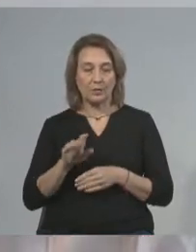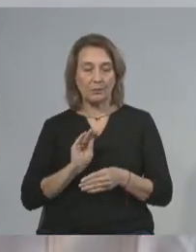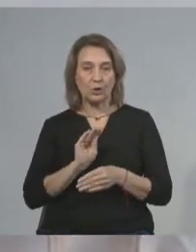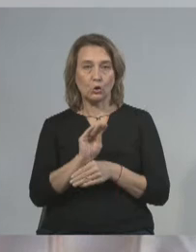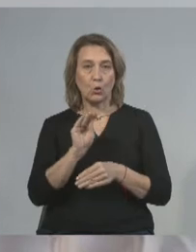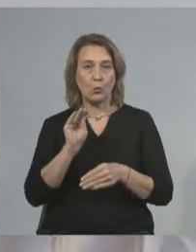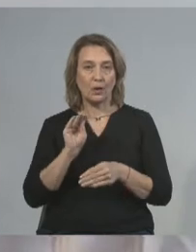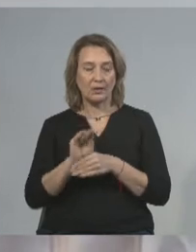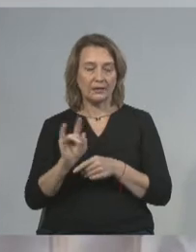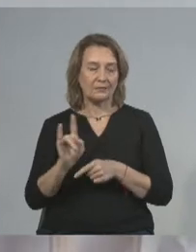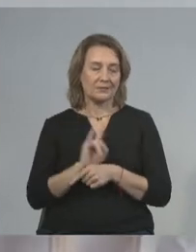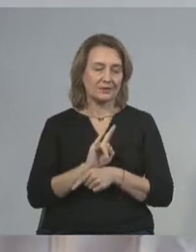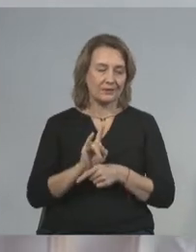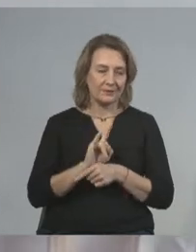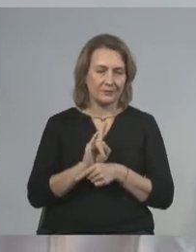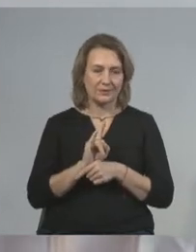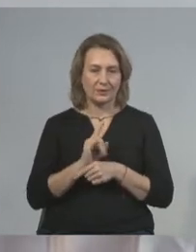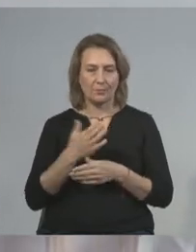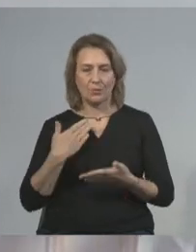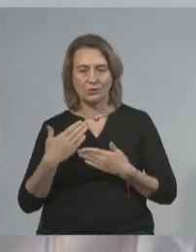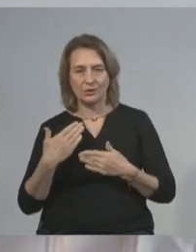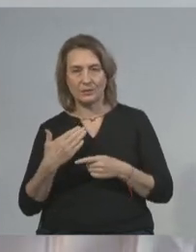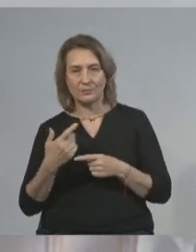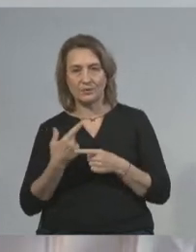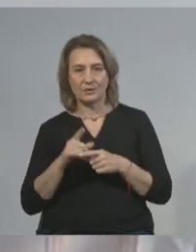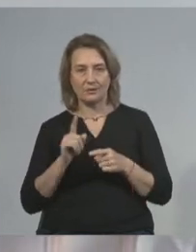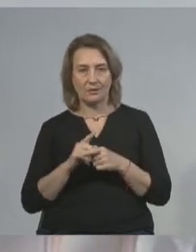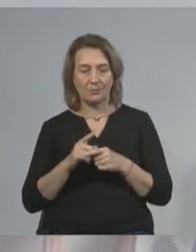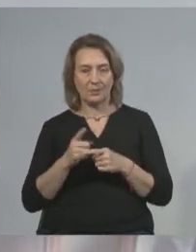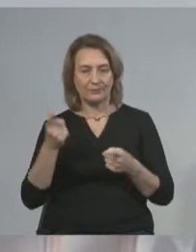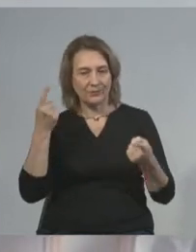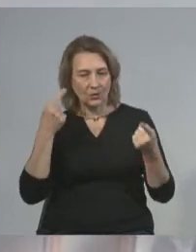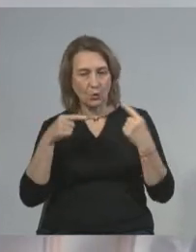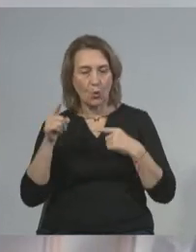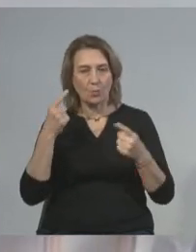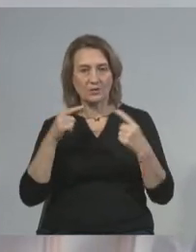we people always fill in with stereotypes generalizations